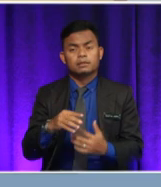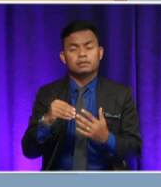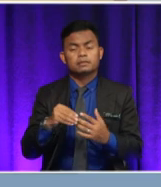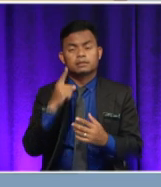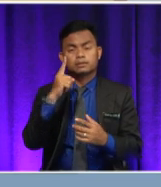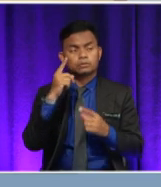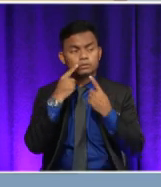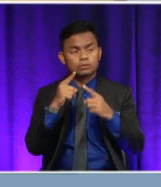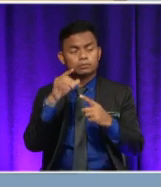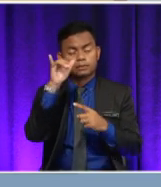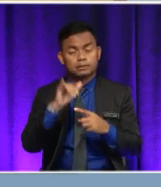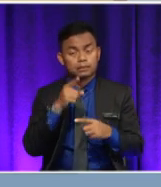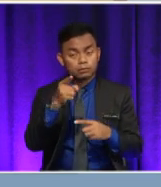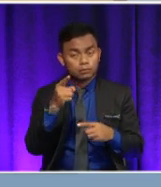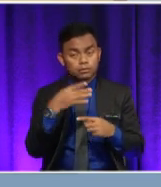Okay, sorry girls, back to you.